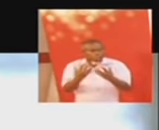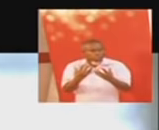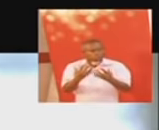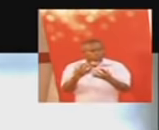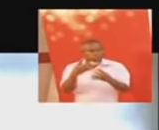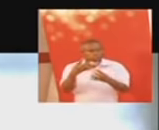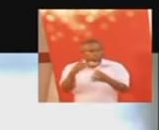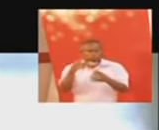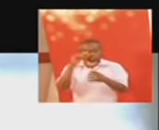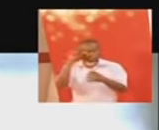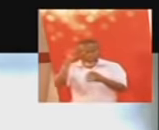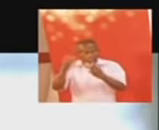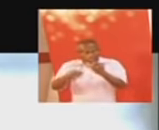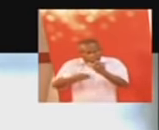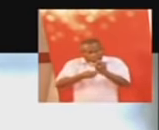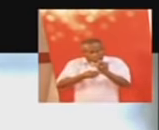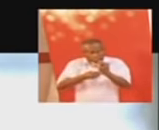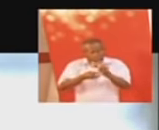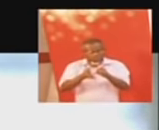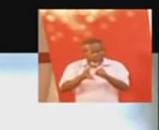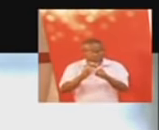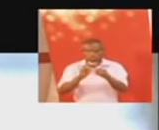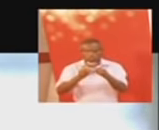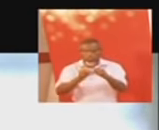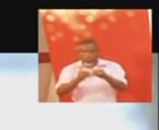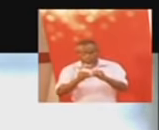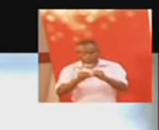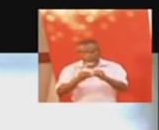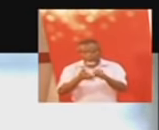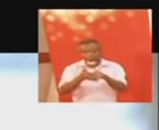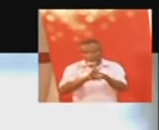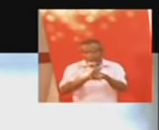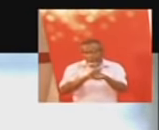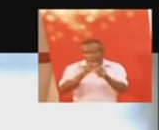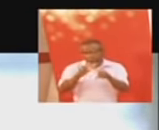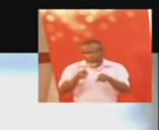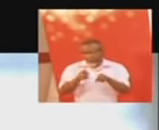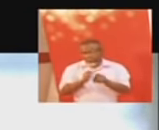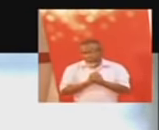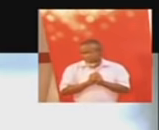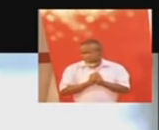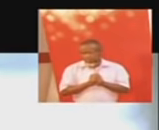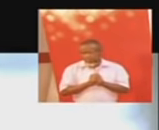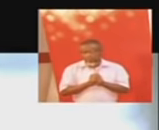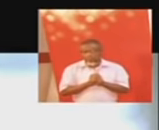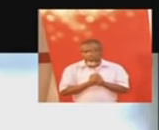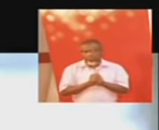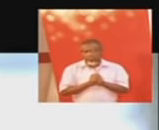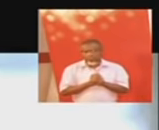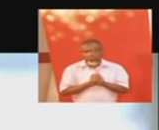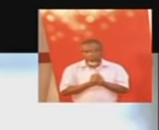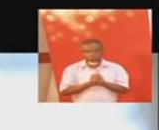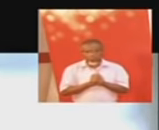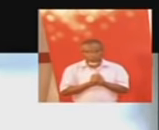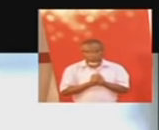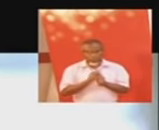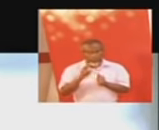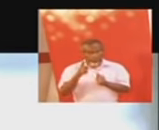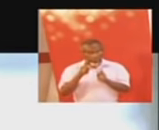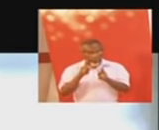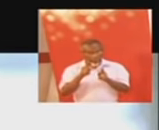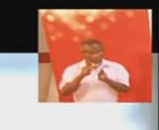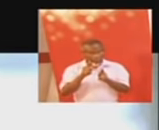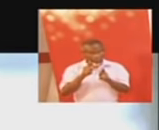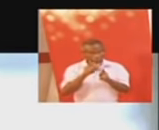new outline as you have it there? And my second question, for persons who are engaged in